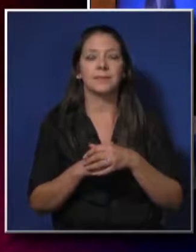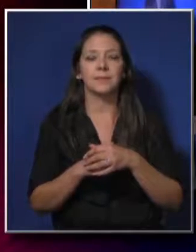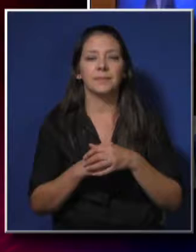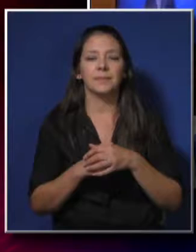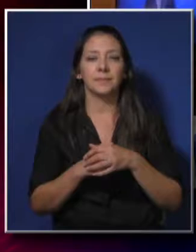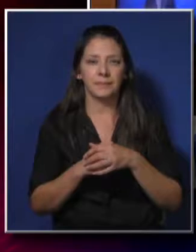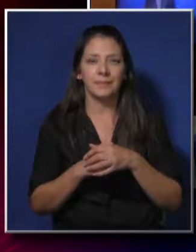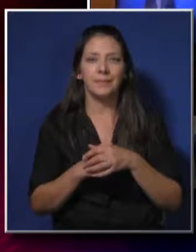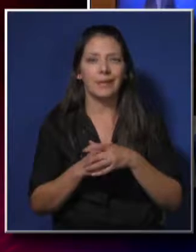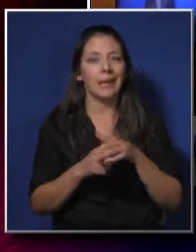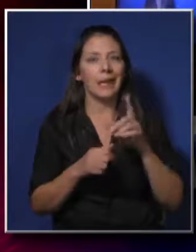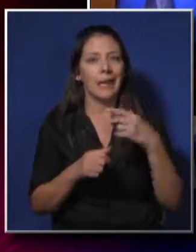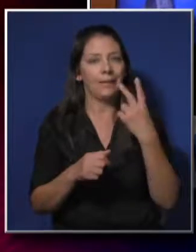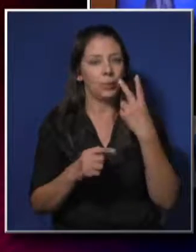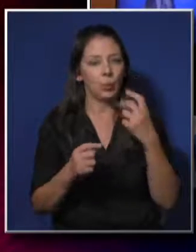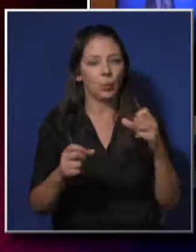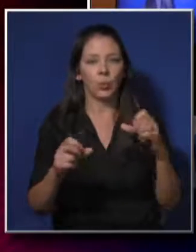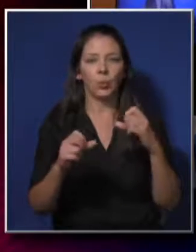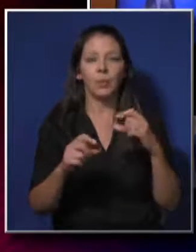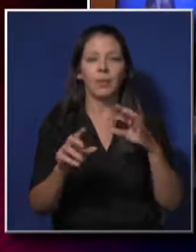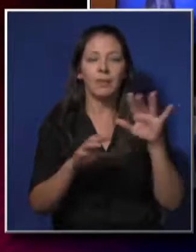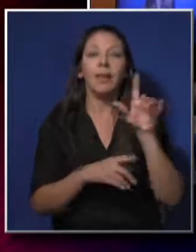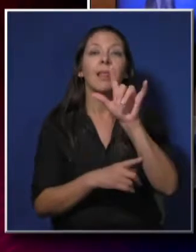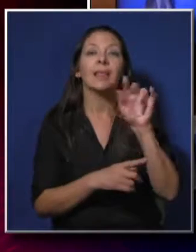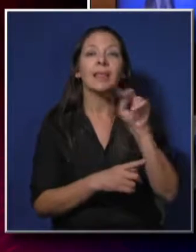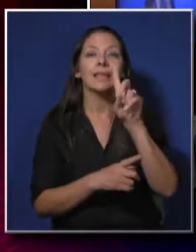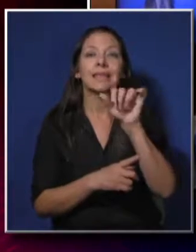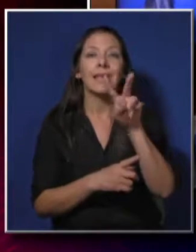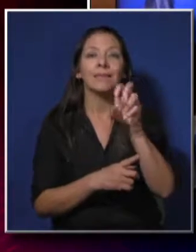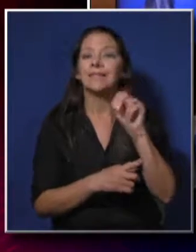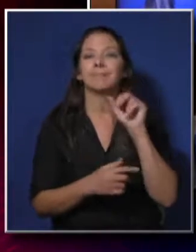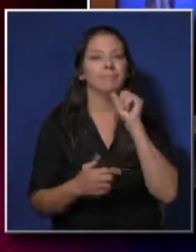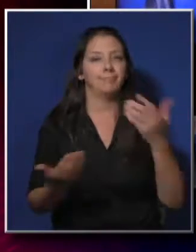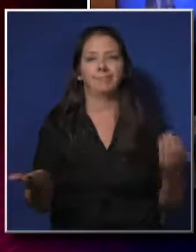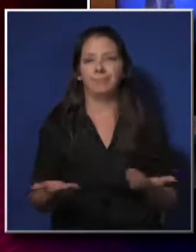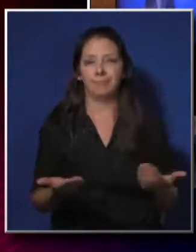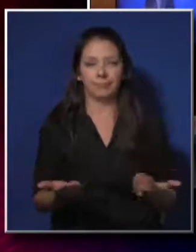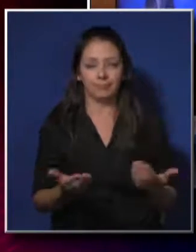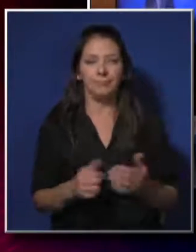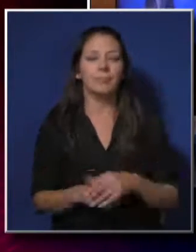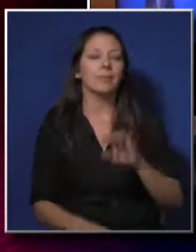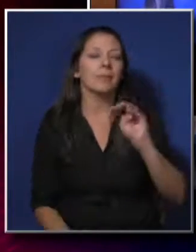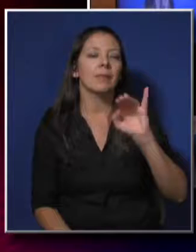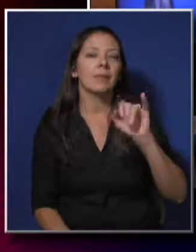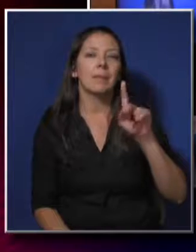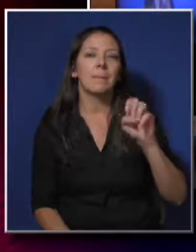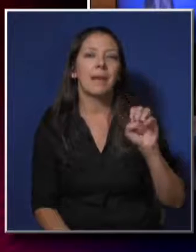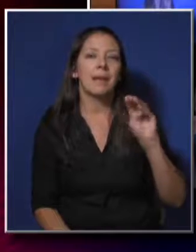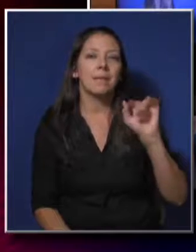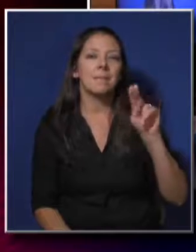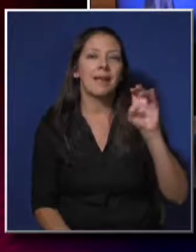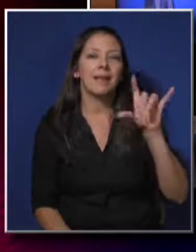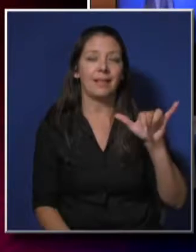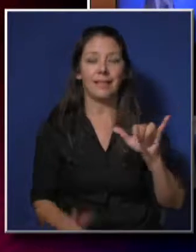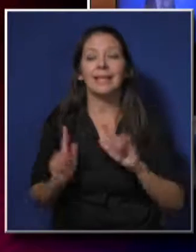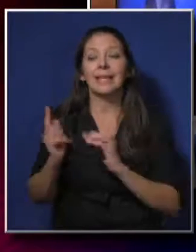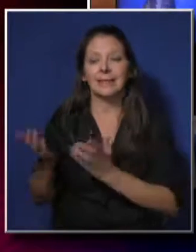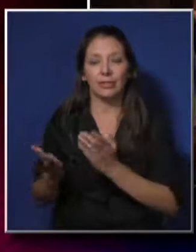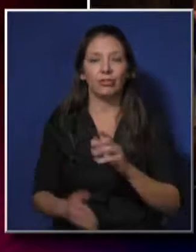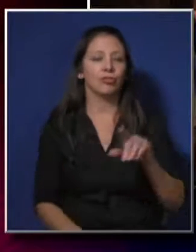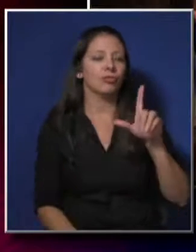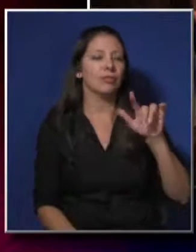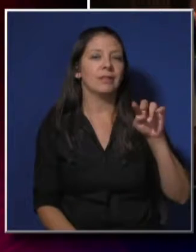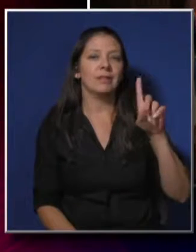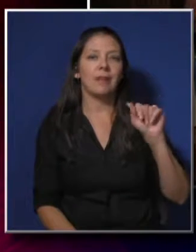That's why you have two. Lynn Davison is absent. Mike Manley. Here. Linda